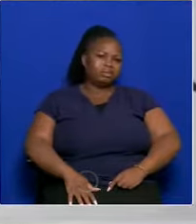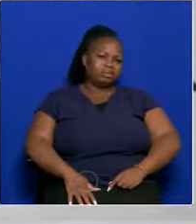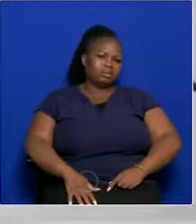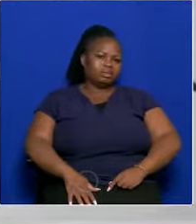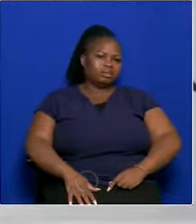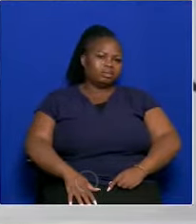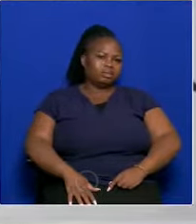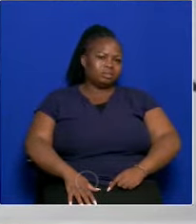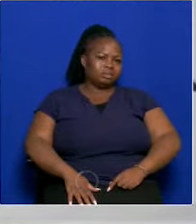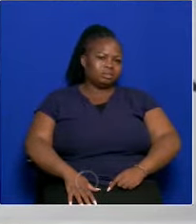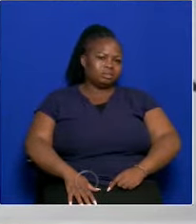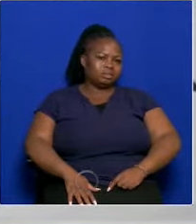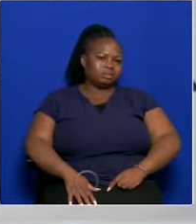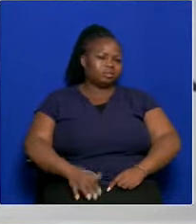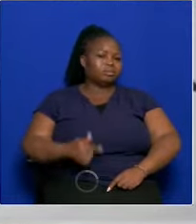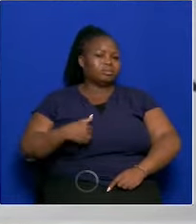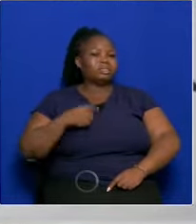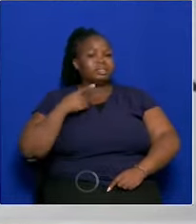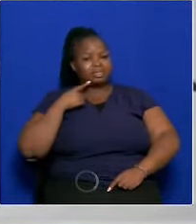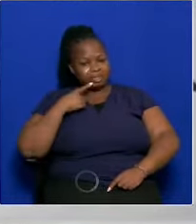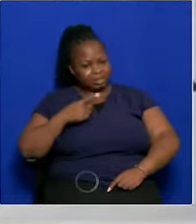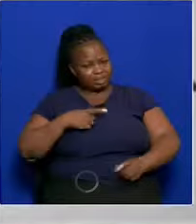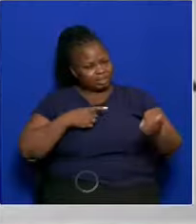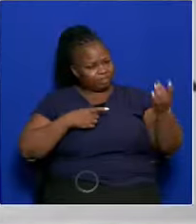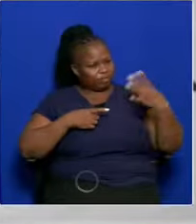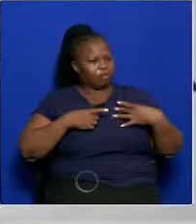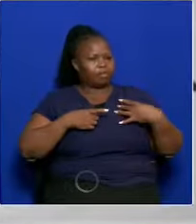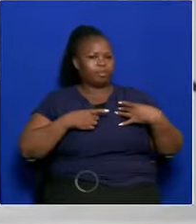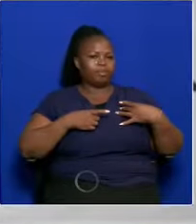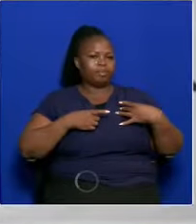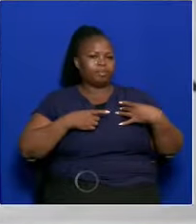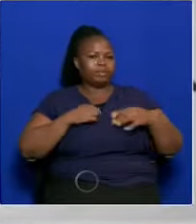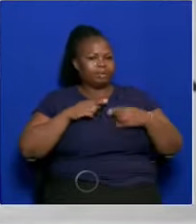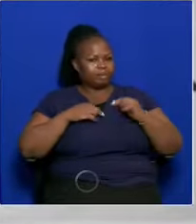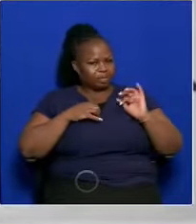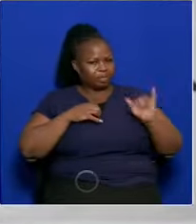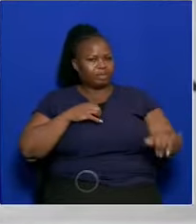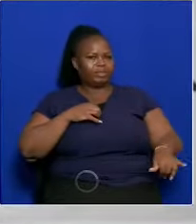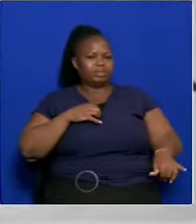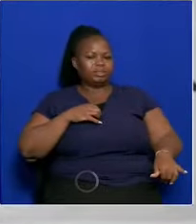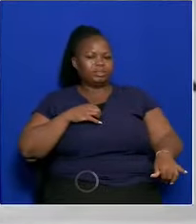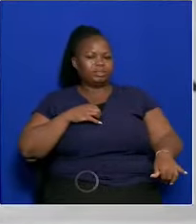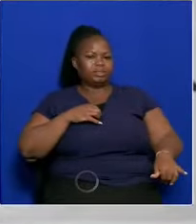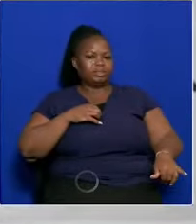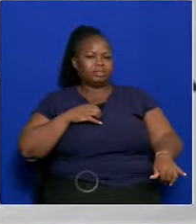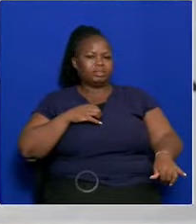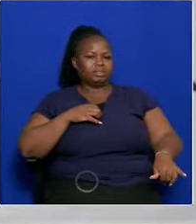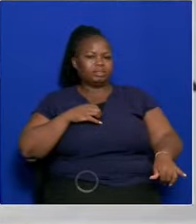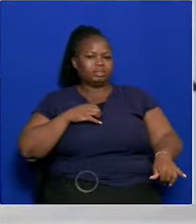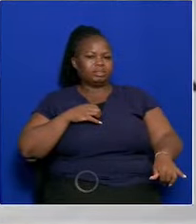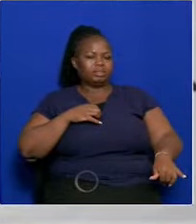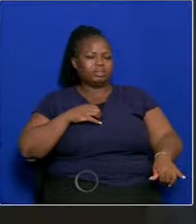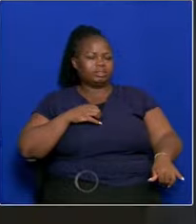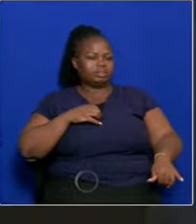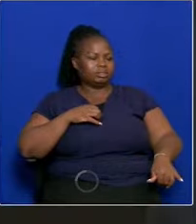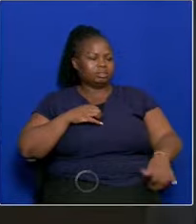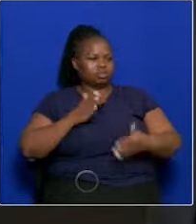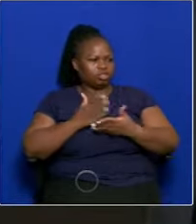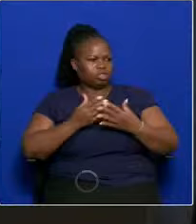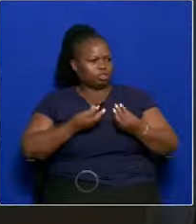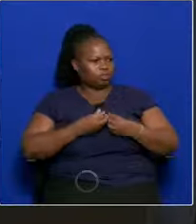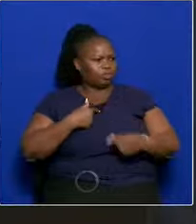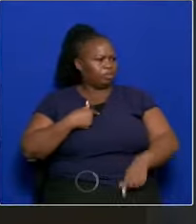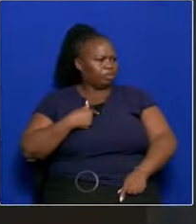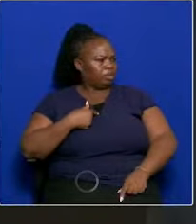I said he talked to me about it that he received, not sharing it with me. So you can't know that he had them if